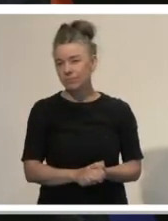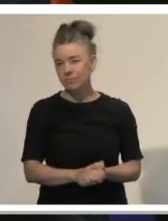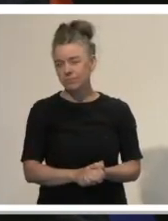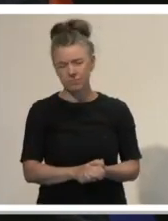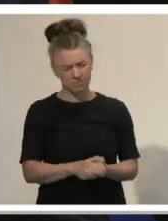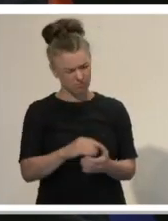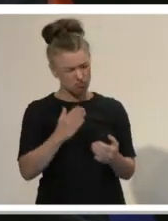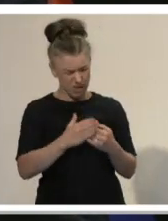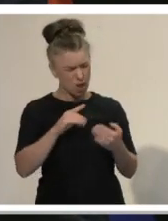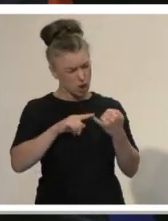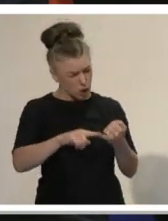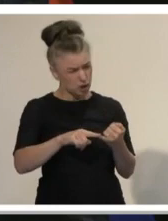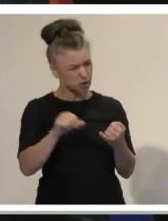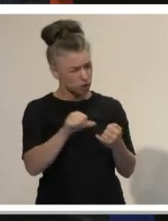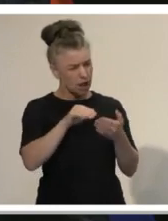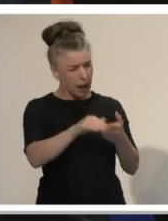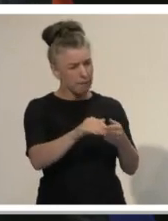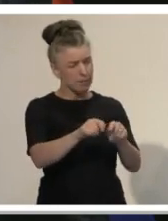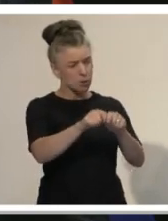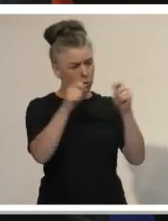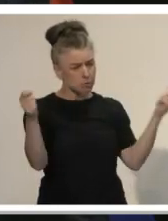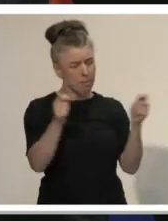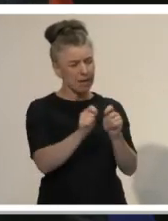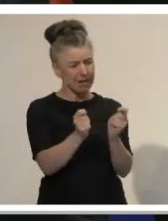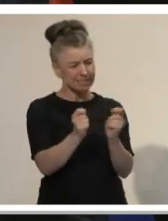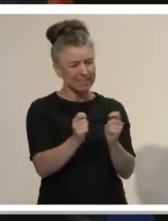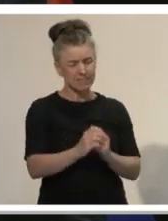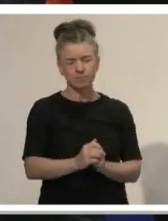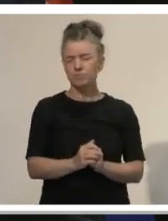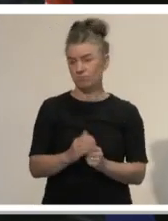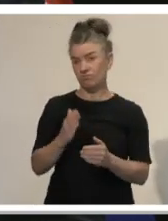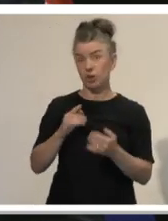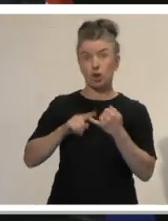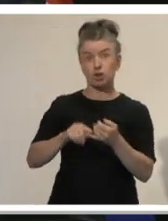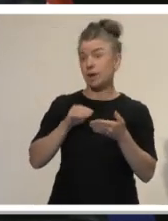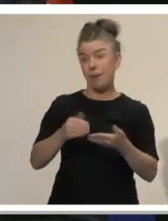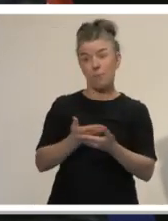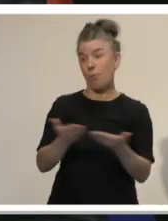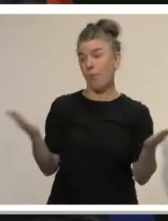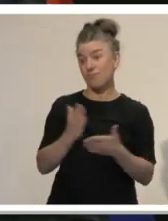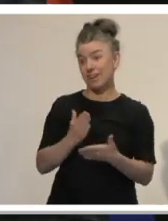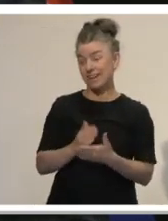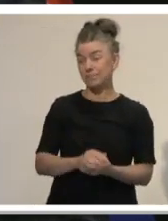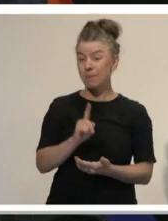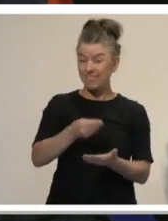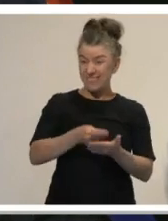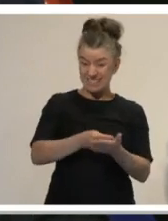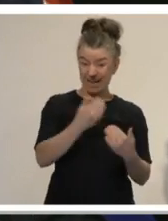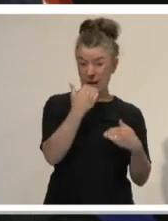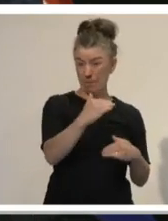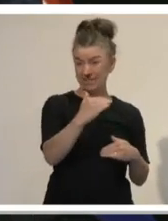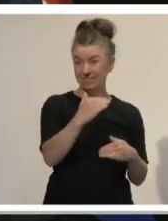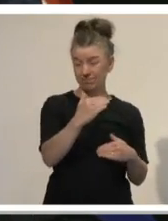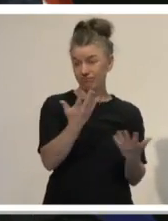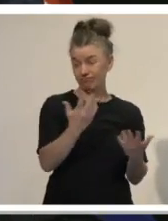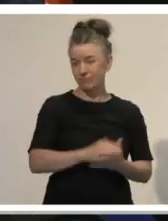print and digital entities? There's an urgency to help out everyone. The nature of the funding envelope is weighted